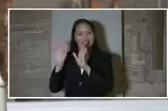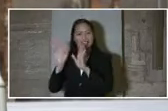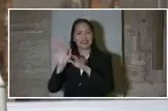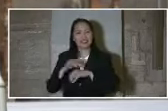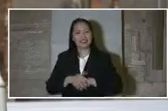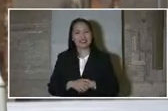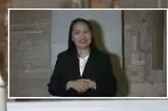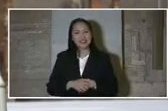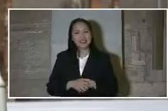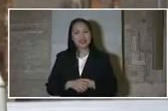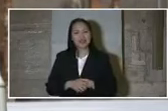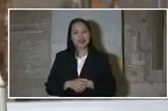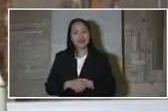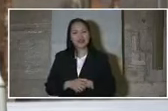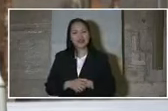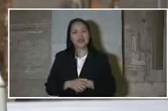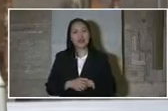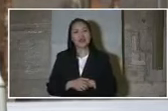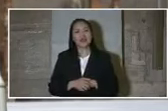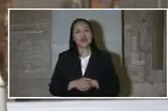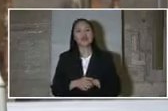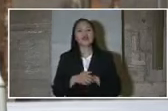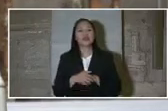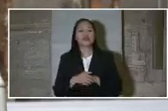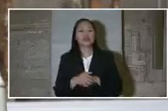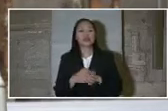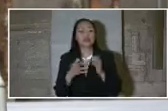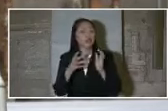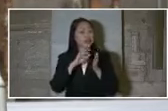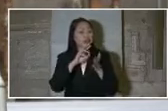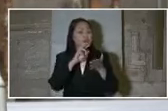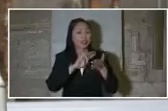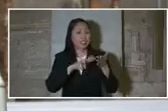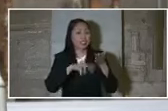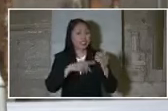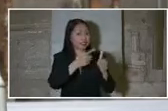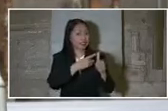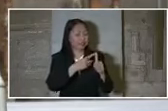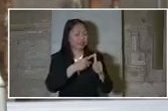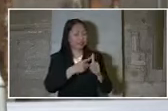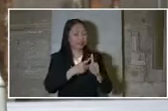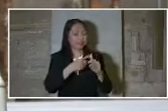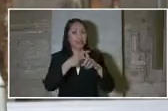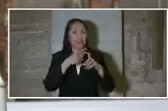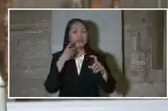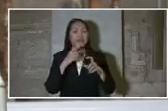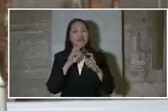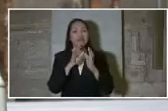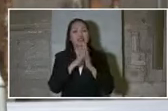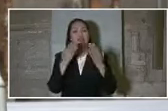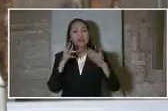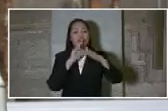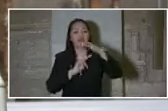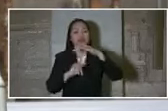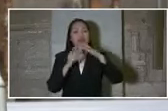That is why in our first reading today, from the book of the prophet